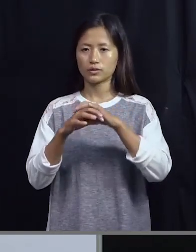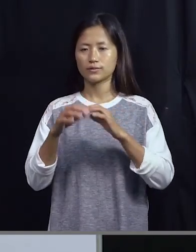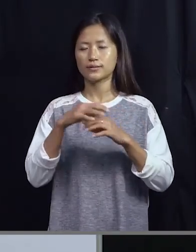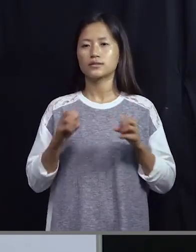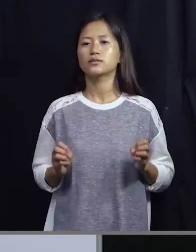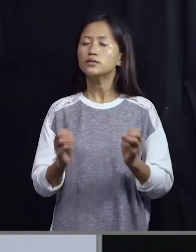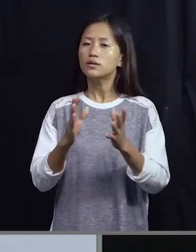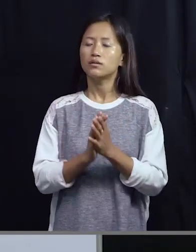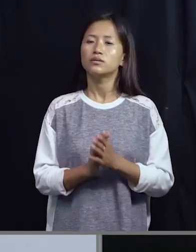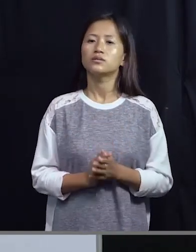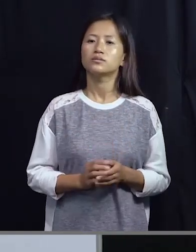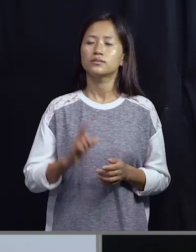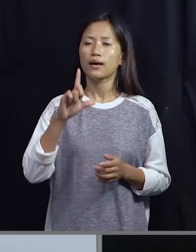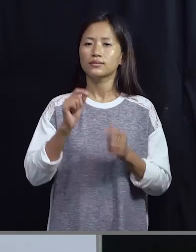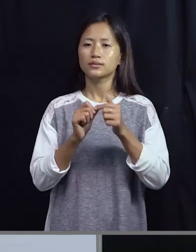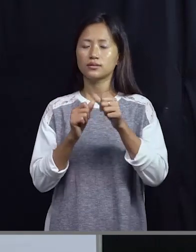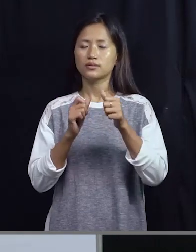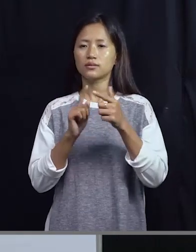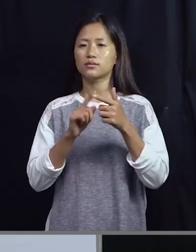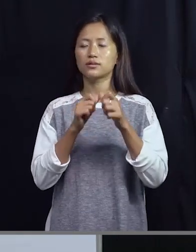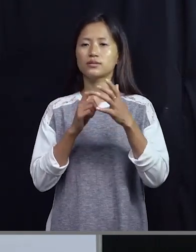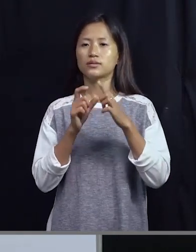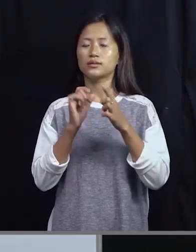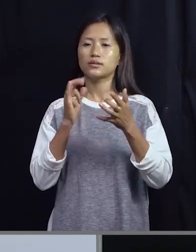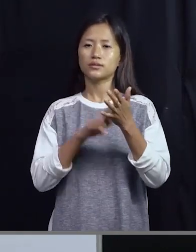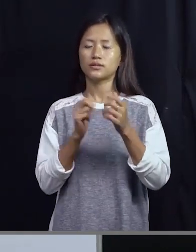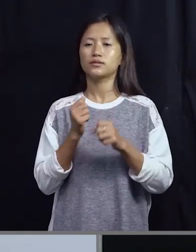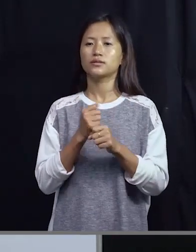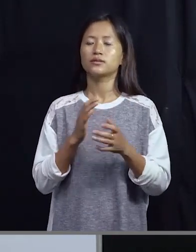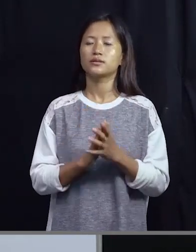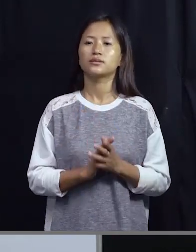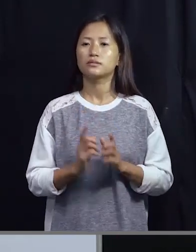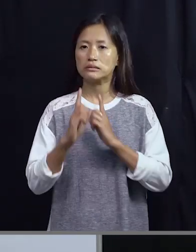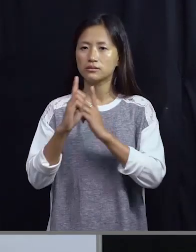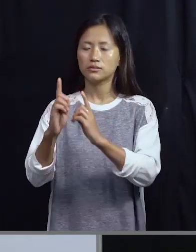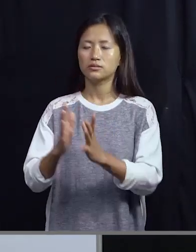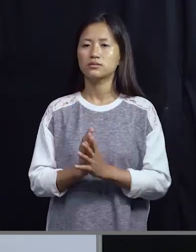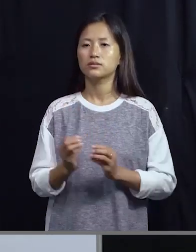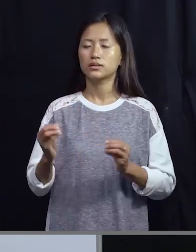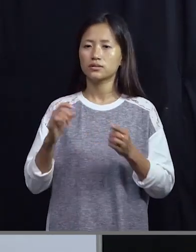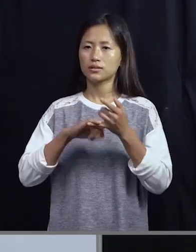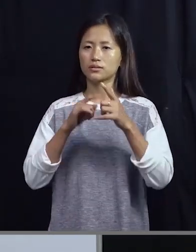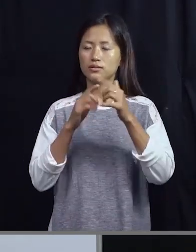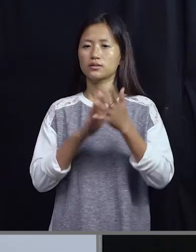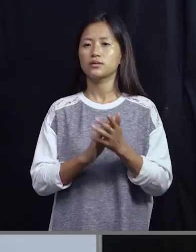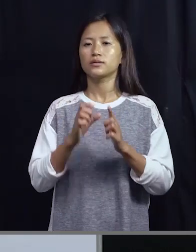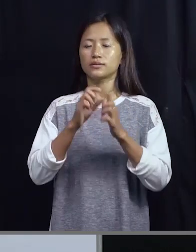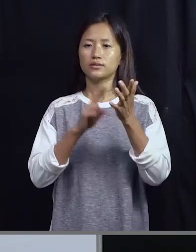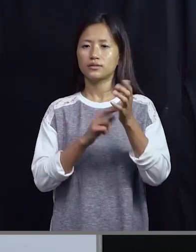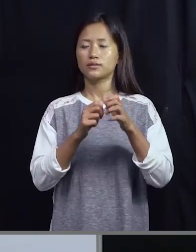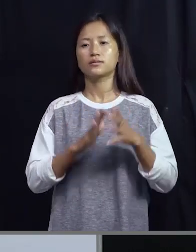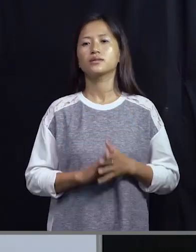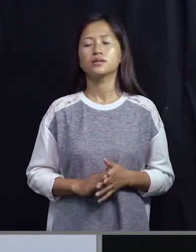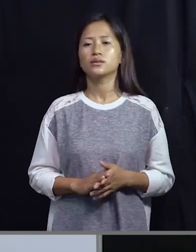even in case of the leading strand. So this is how replication takes place in case of DNA,